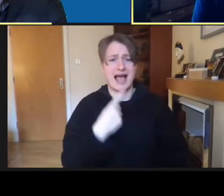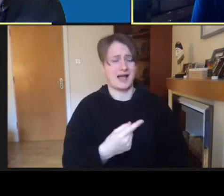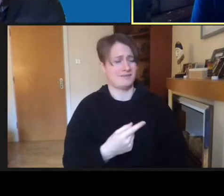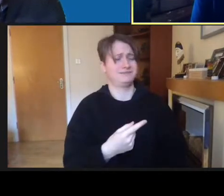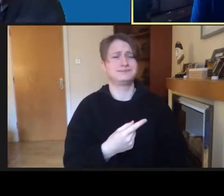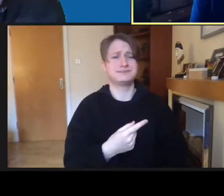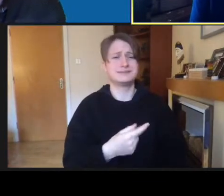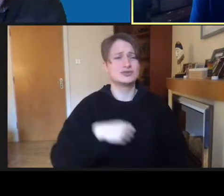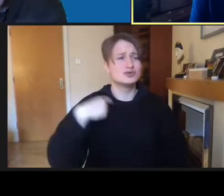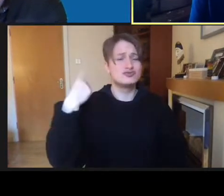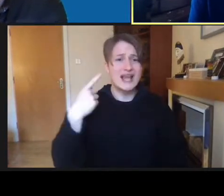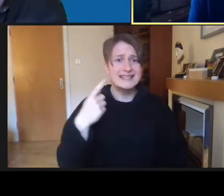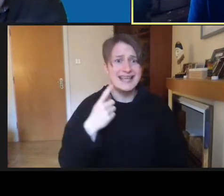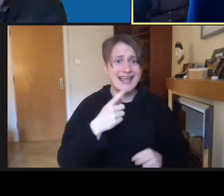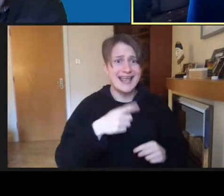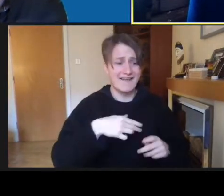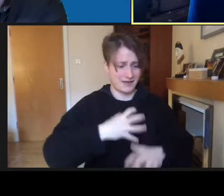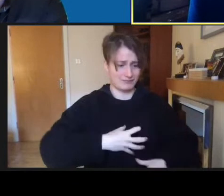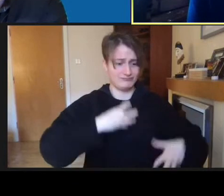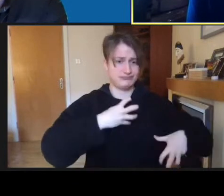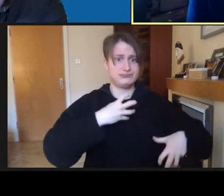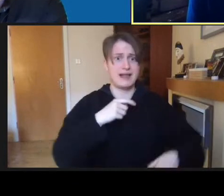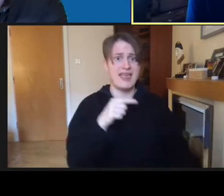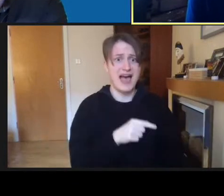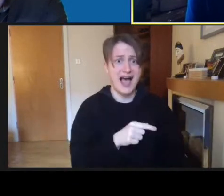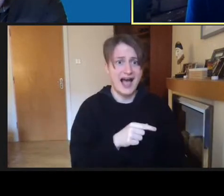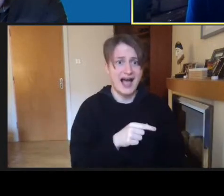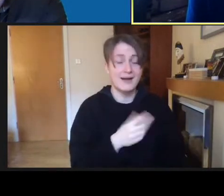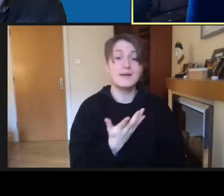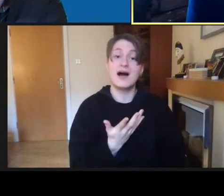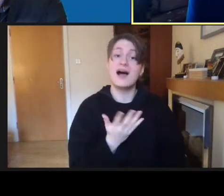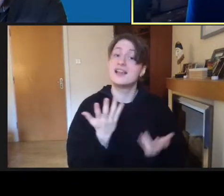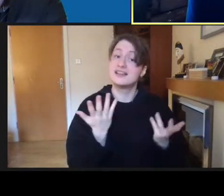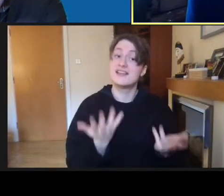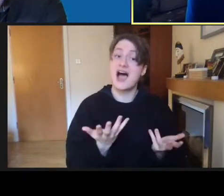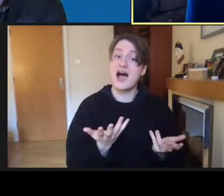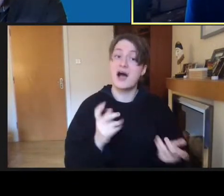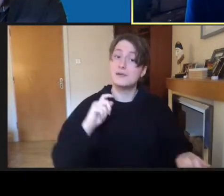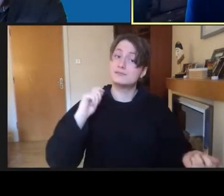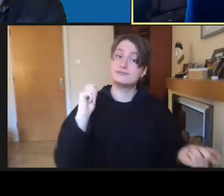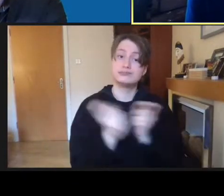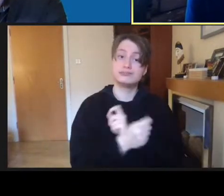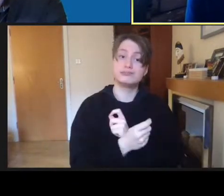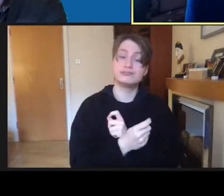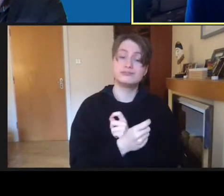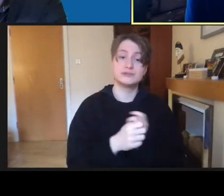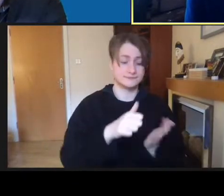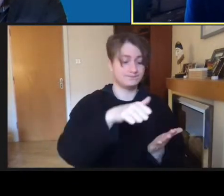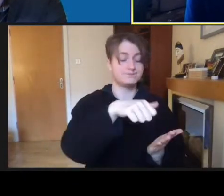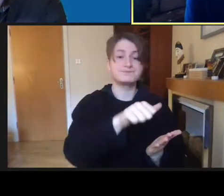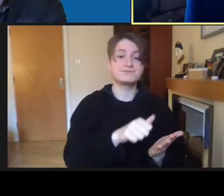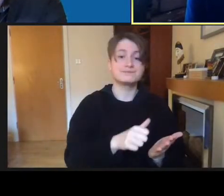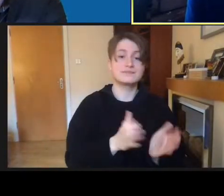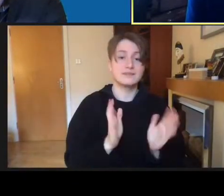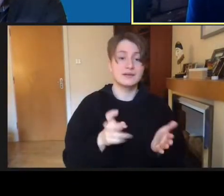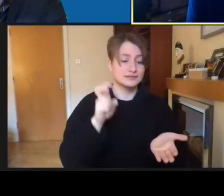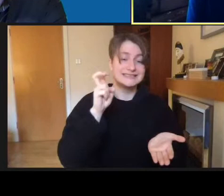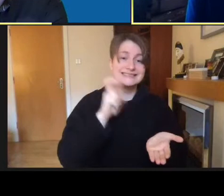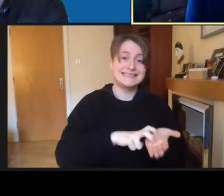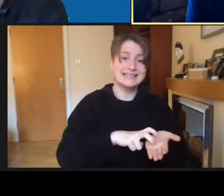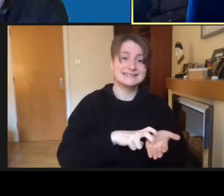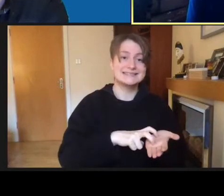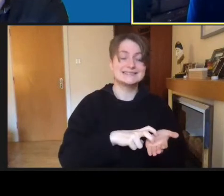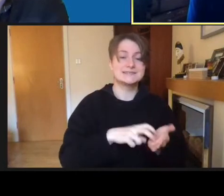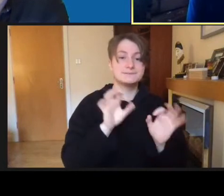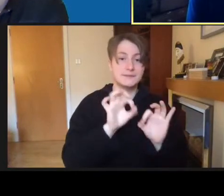And I noticed now that it's actually one of the set pieces on one of the famous renowned Munich competition, and